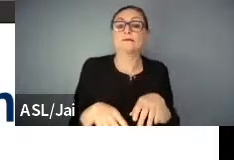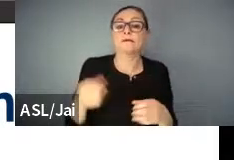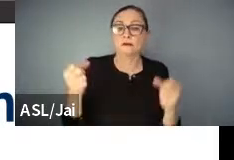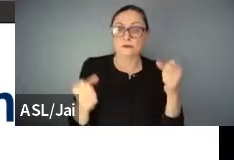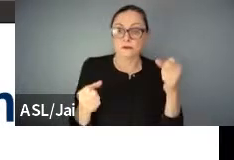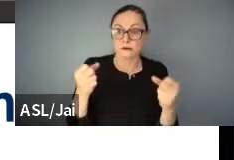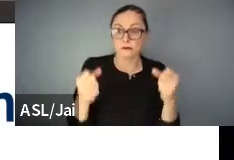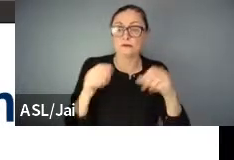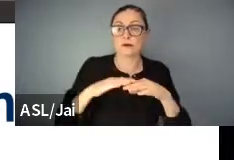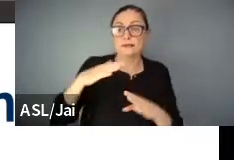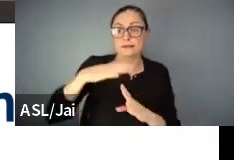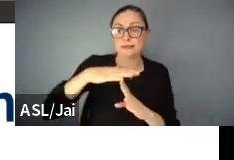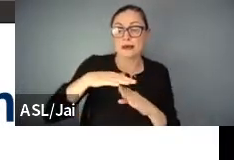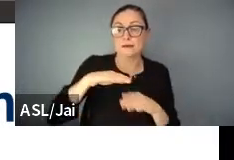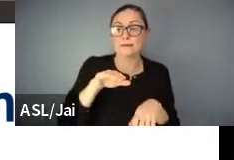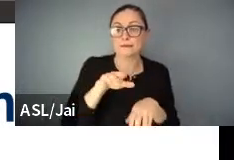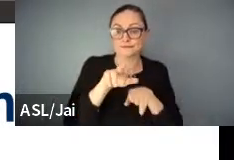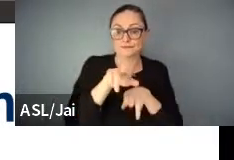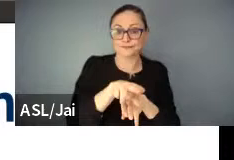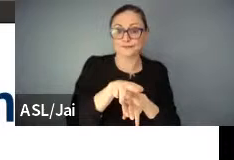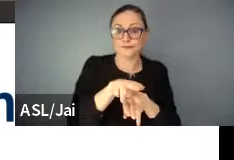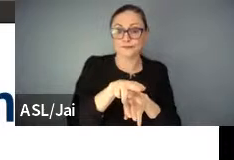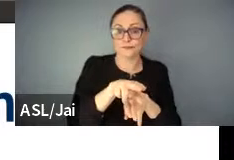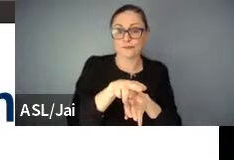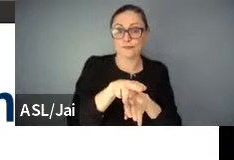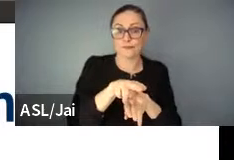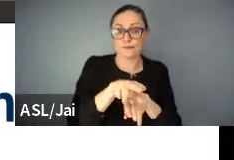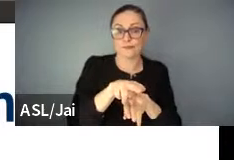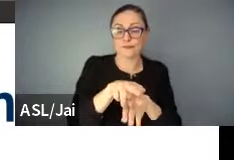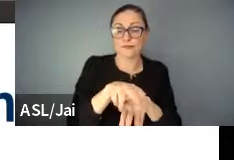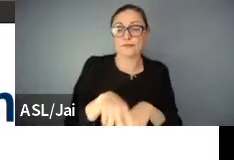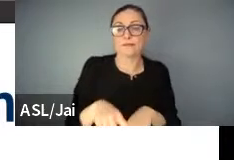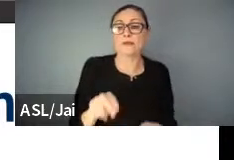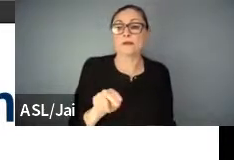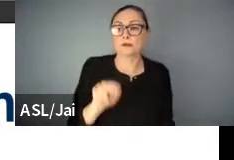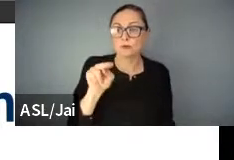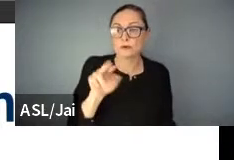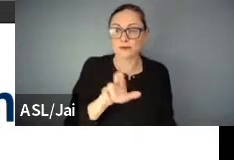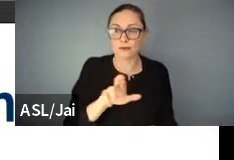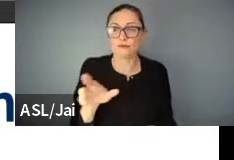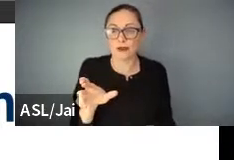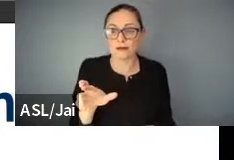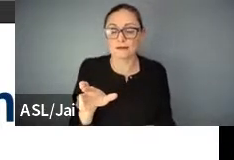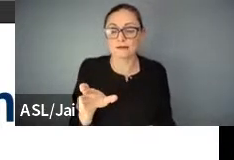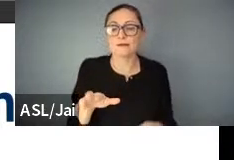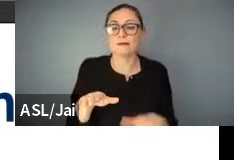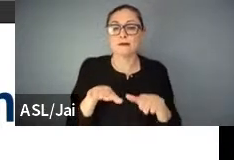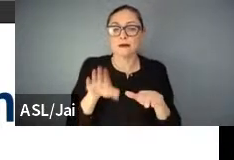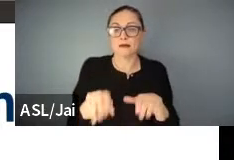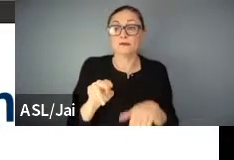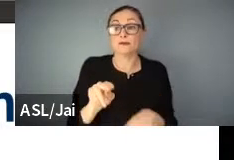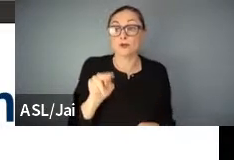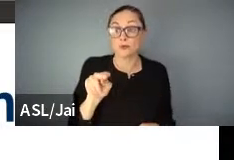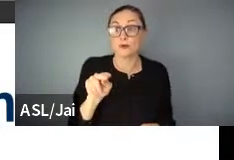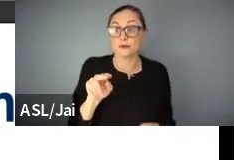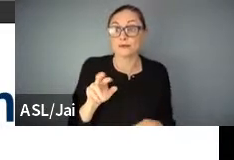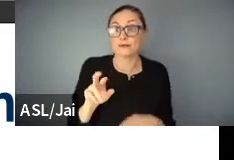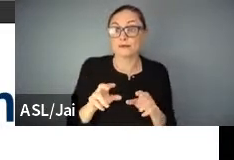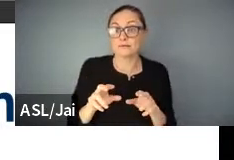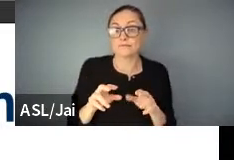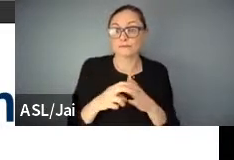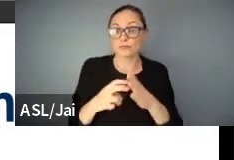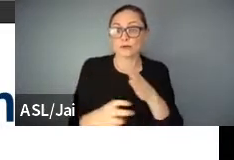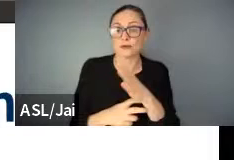upper deck for the 2 bridges, northbound on the right there. Under the northbound bridge, it reflects